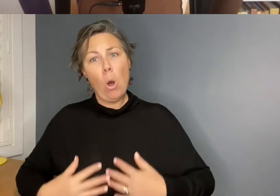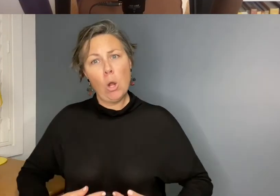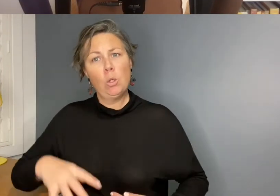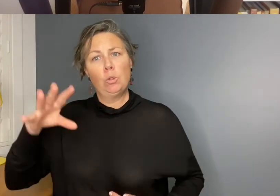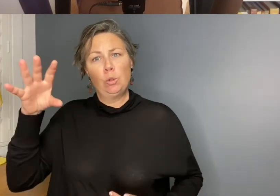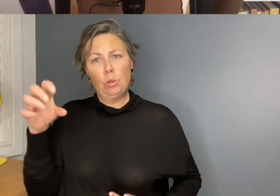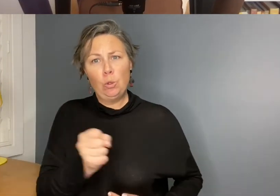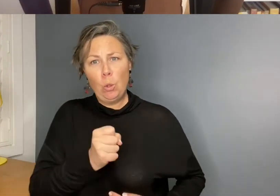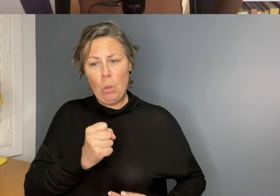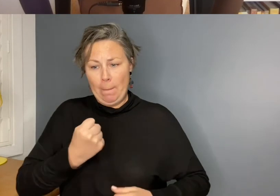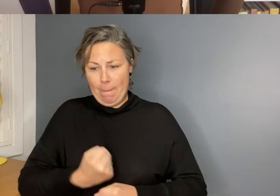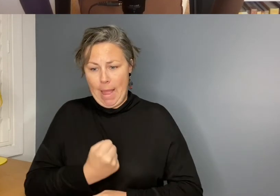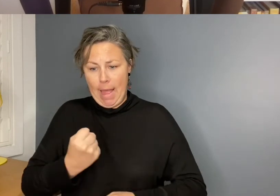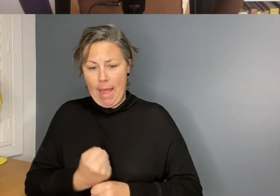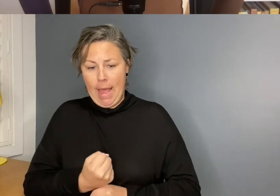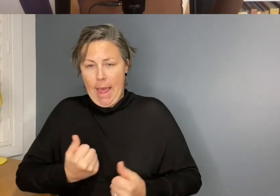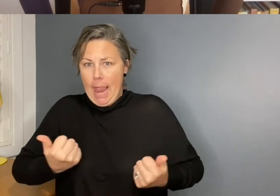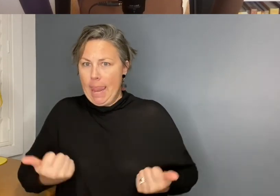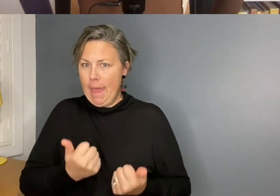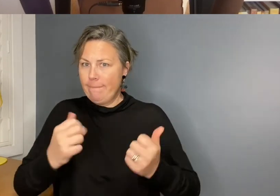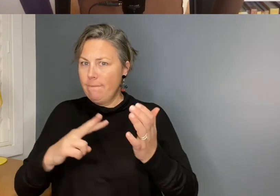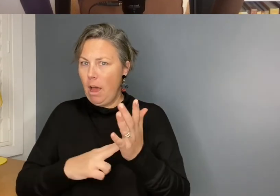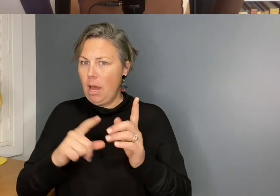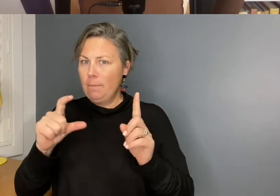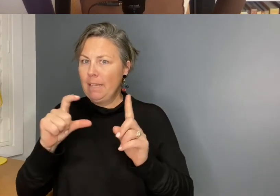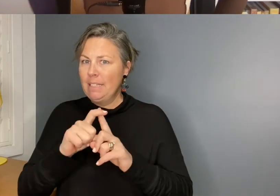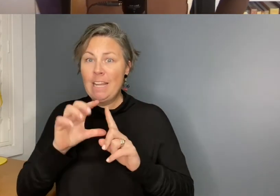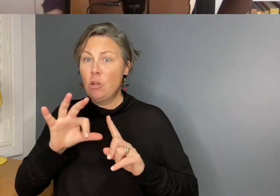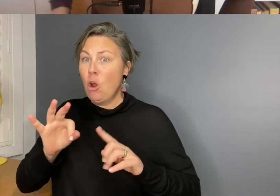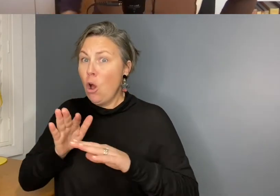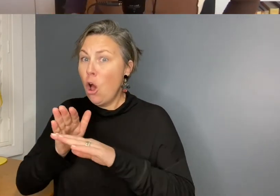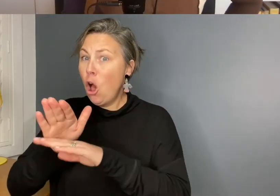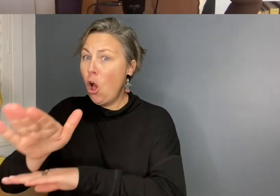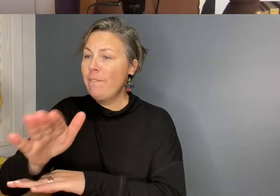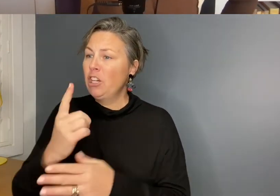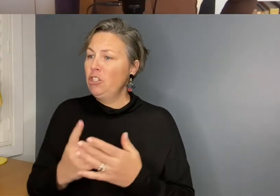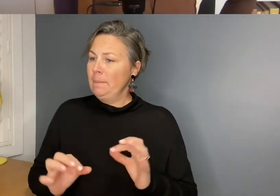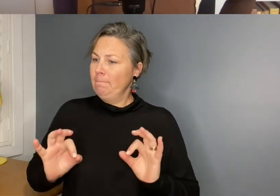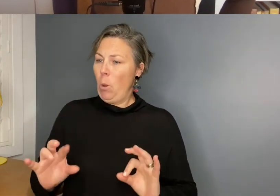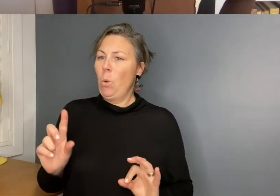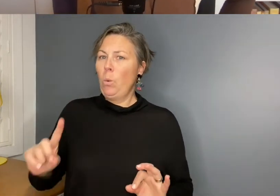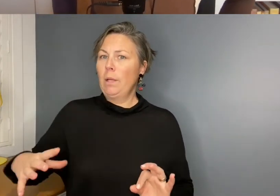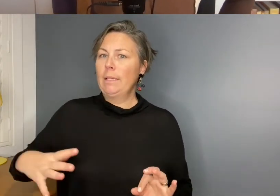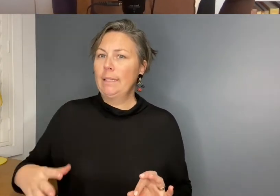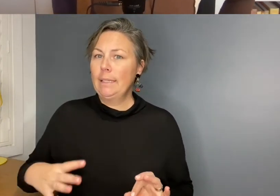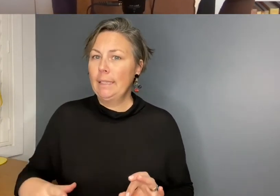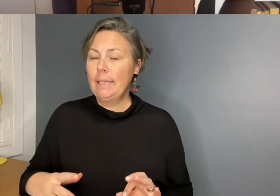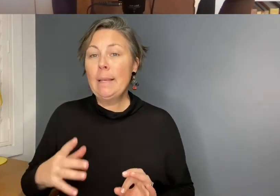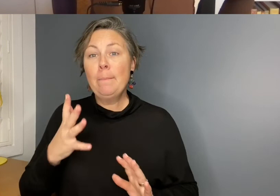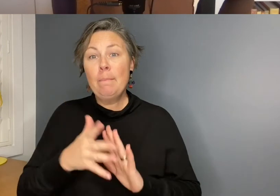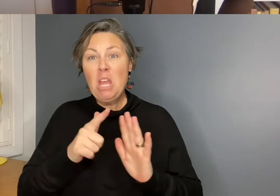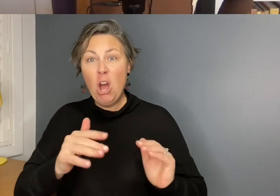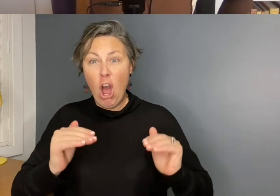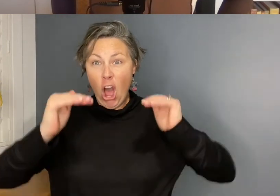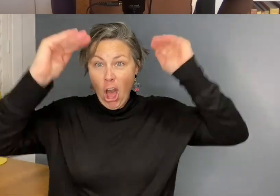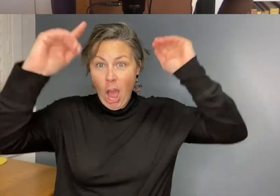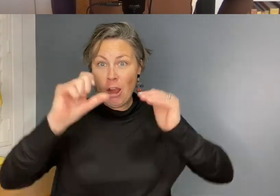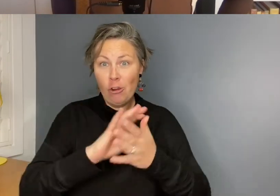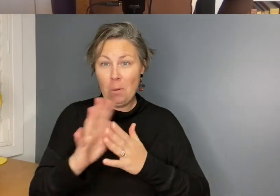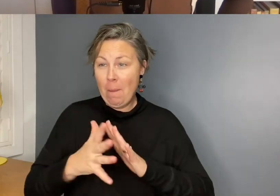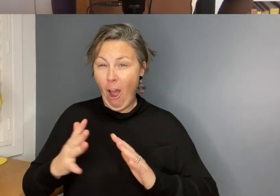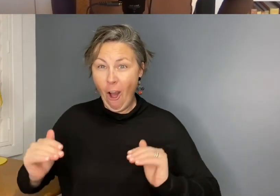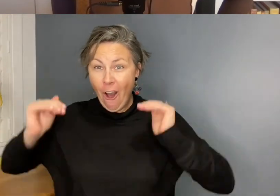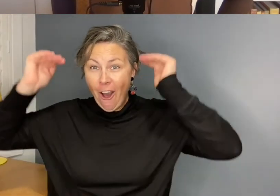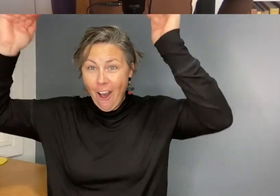as much vitamin D as it's needed. It won't produce too much. Yep. So having too much cholesterol won't equate to